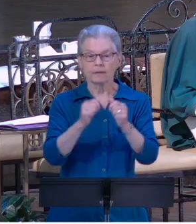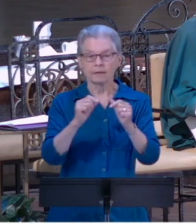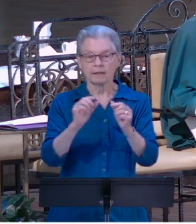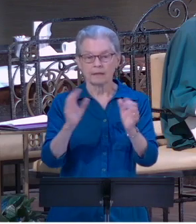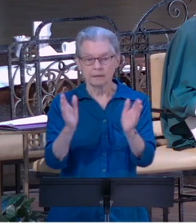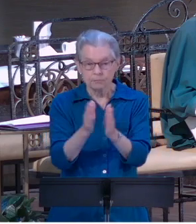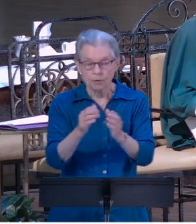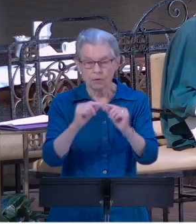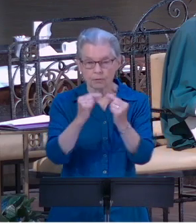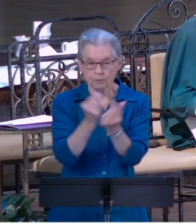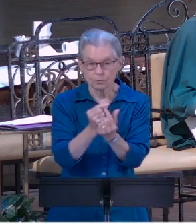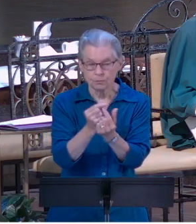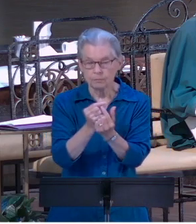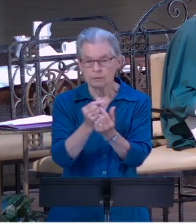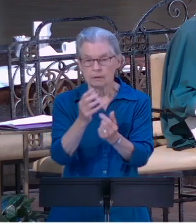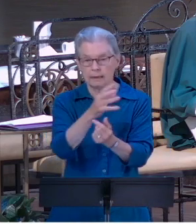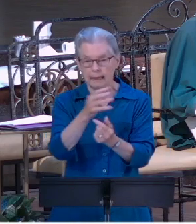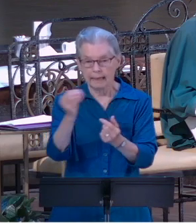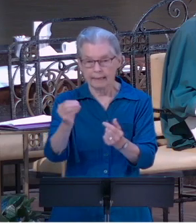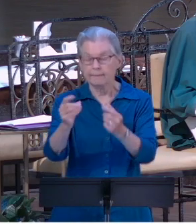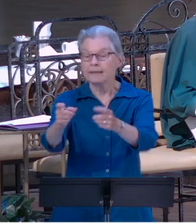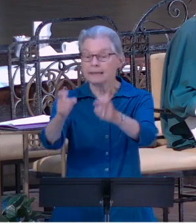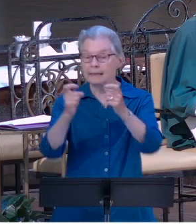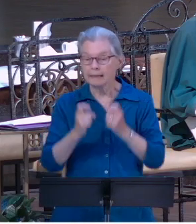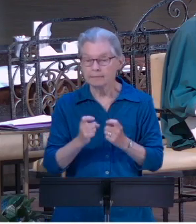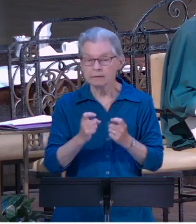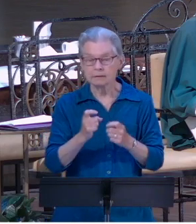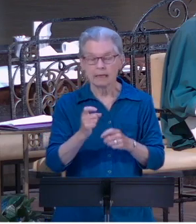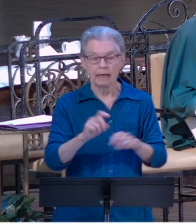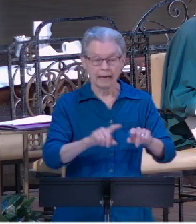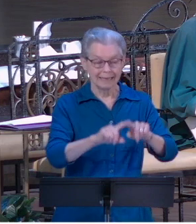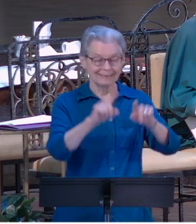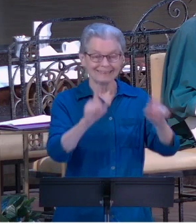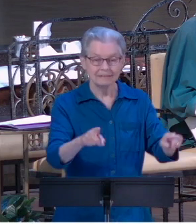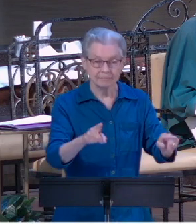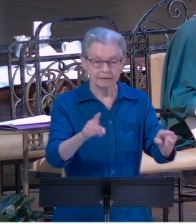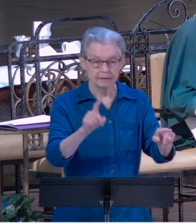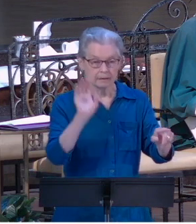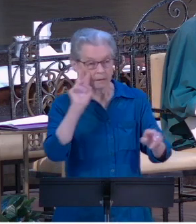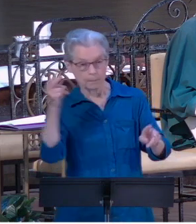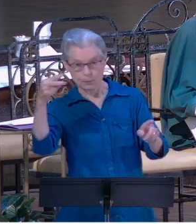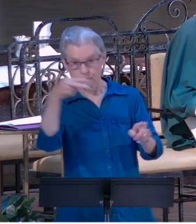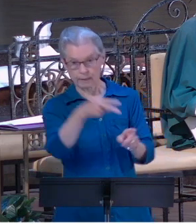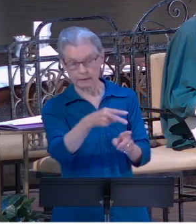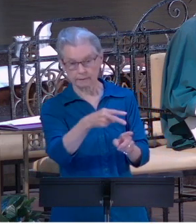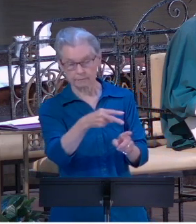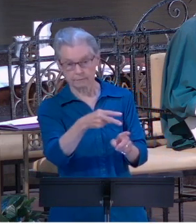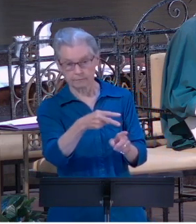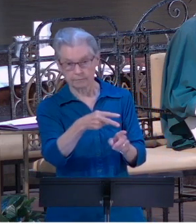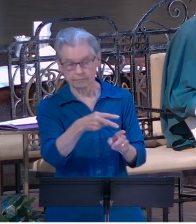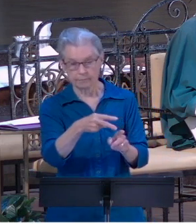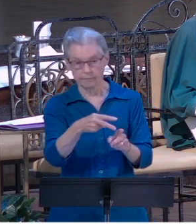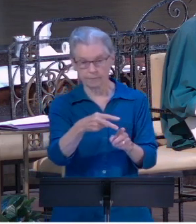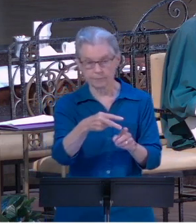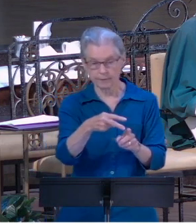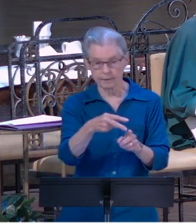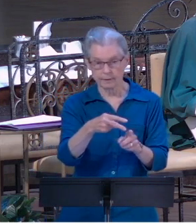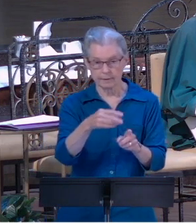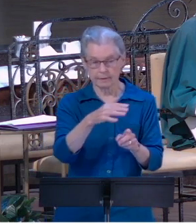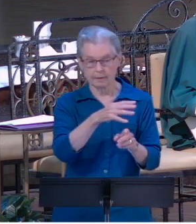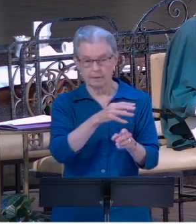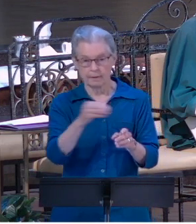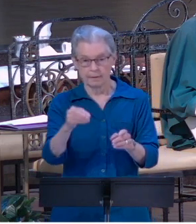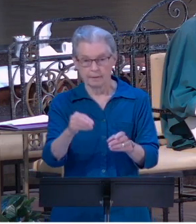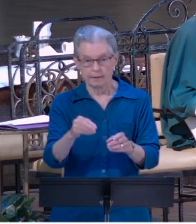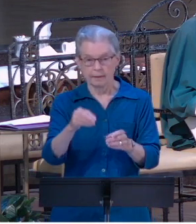ranchers who gave us a different perspective of the immigration issue. Their lands extend to the